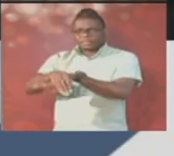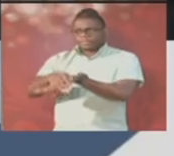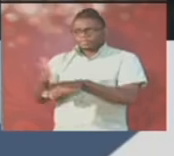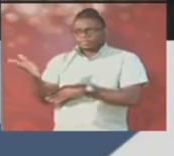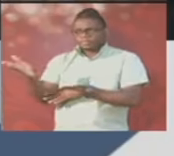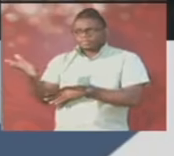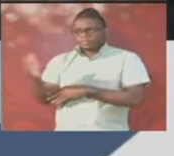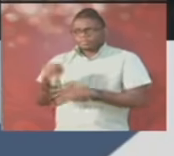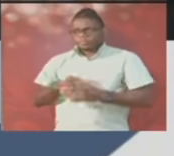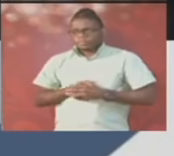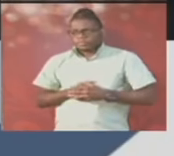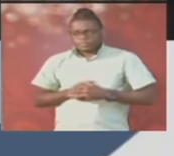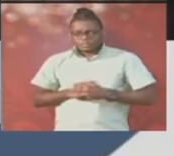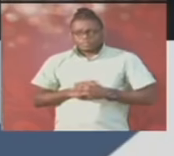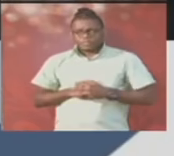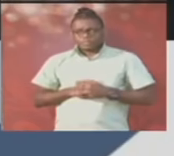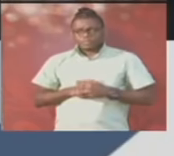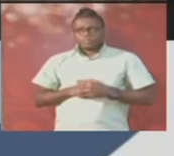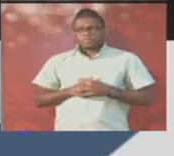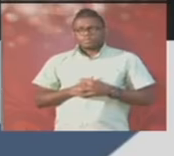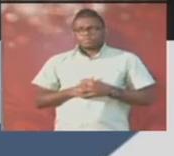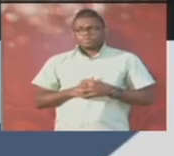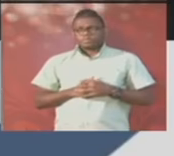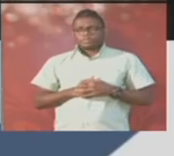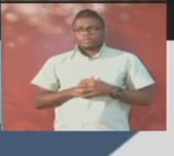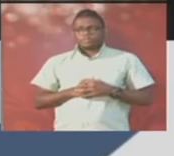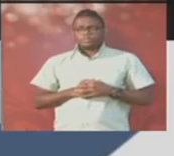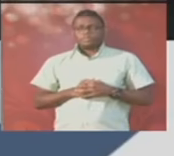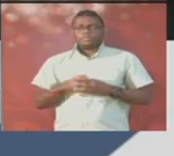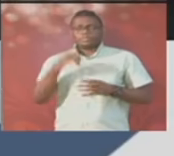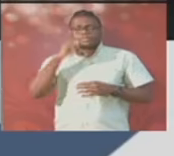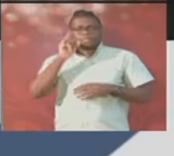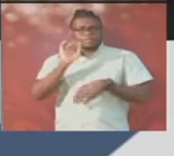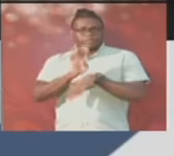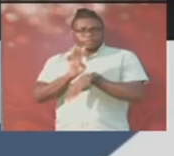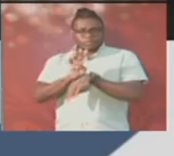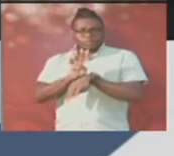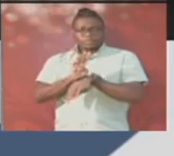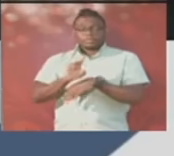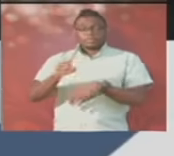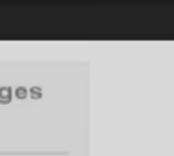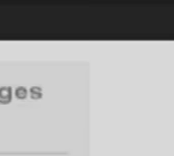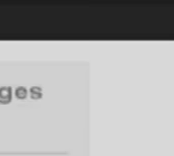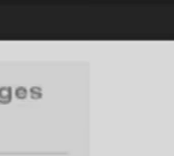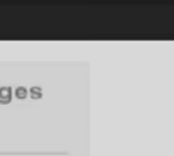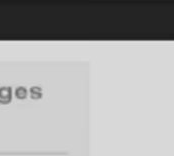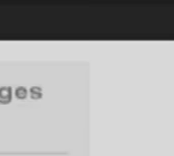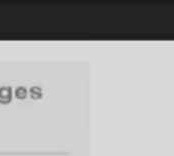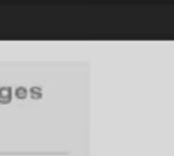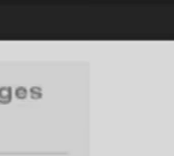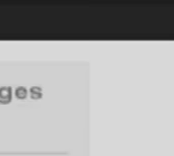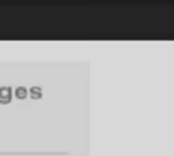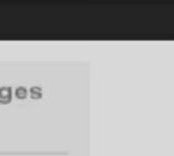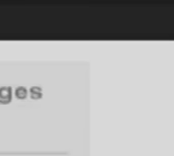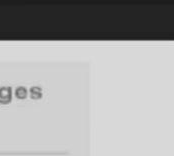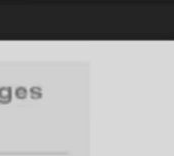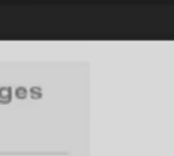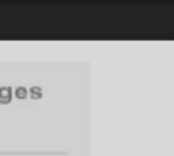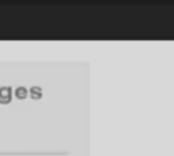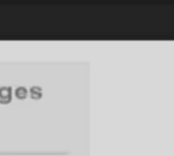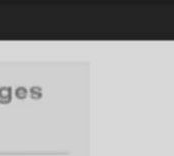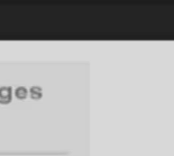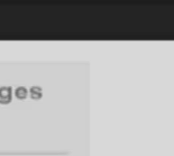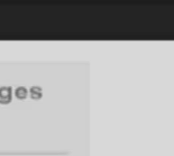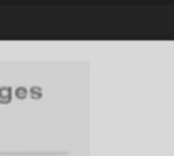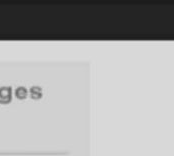yesterday. As of 4 p.m. yesterday, 612 new positive cases of COVID-19